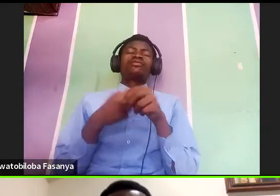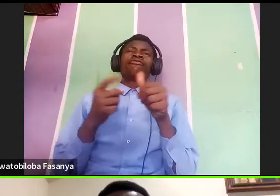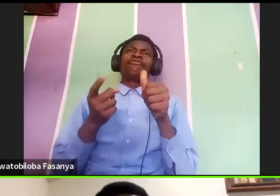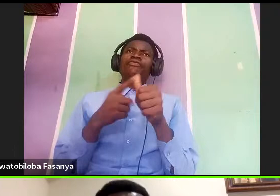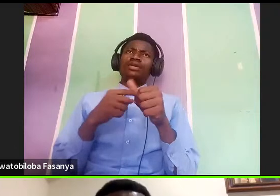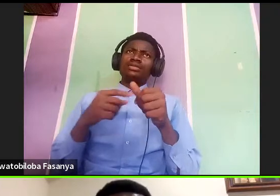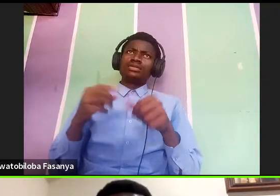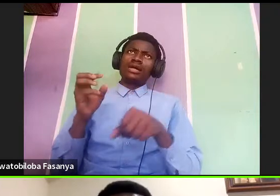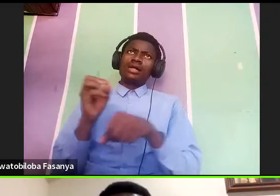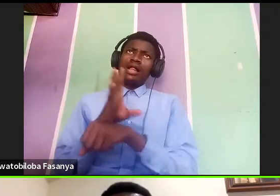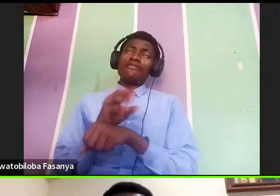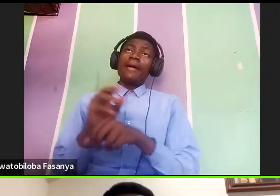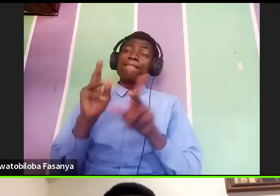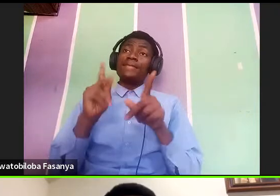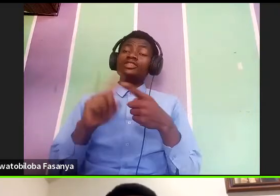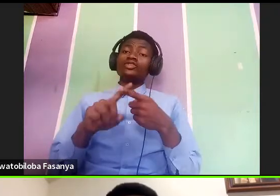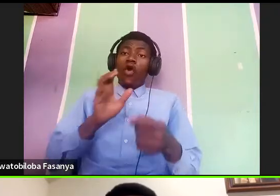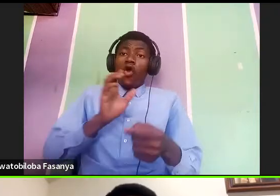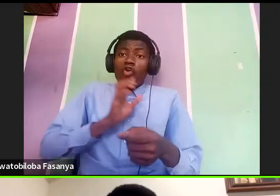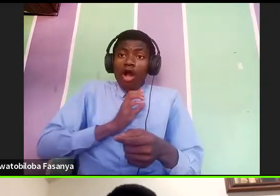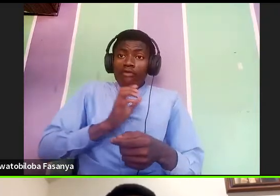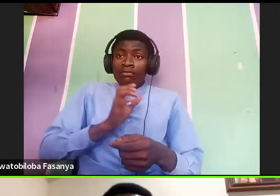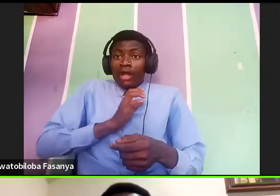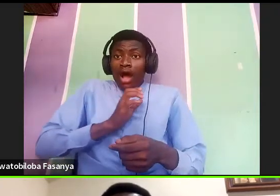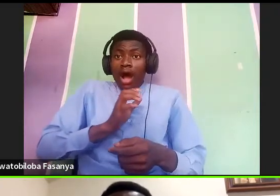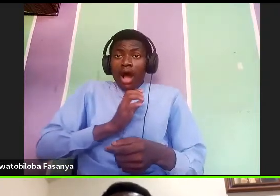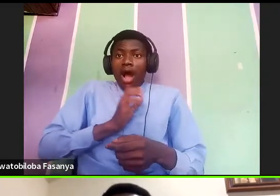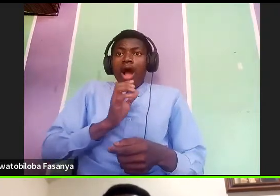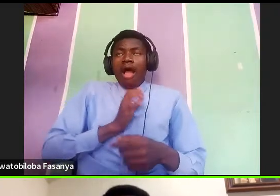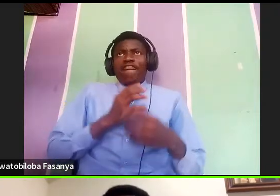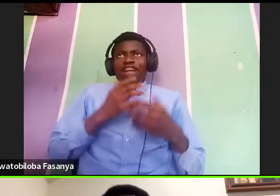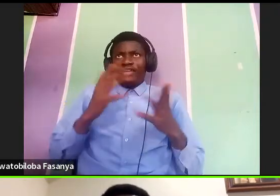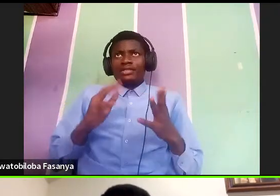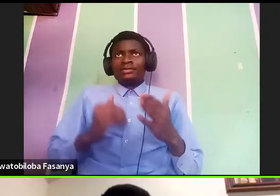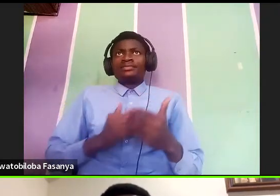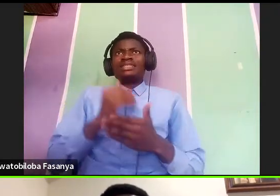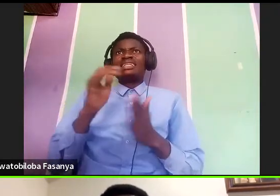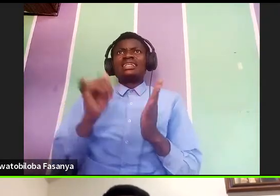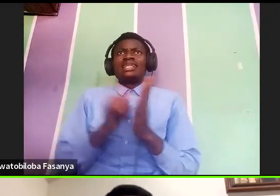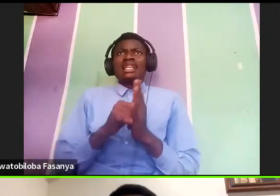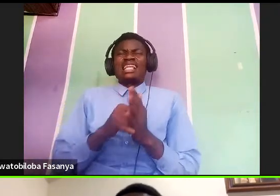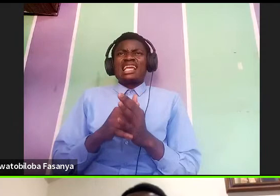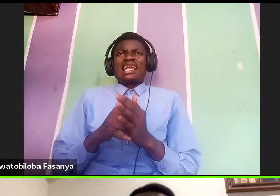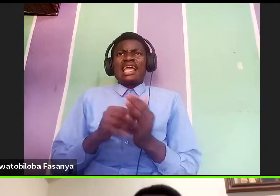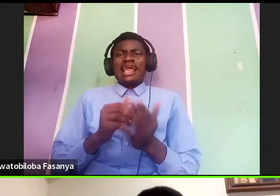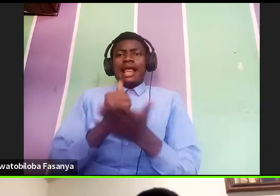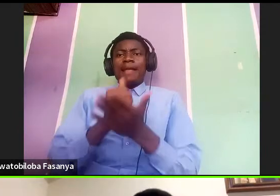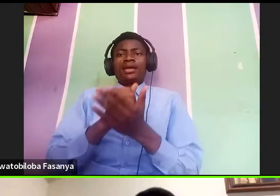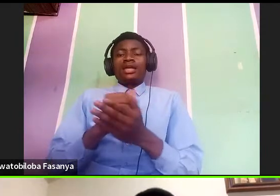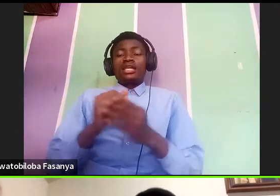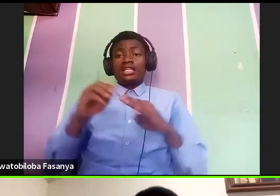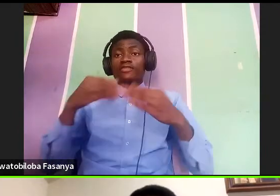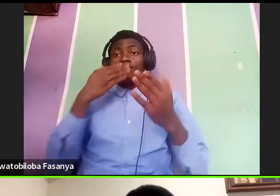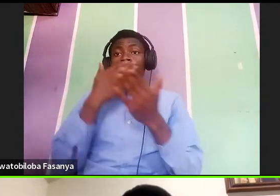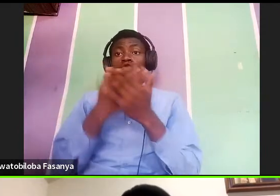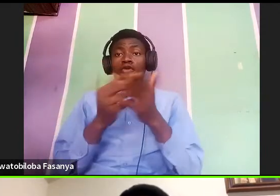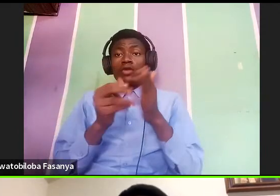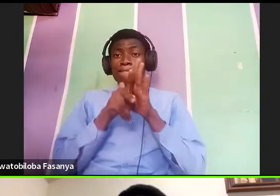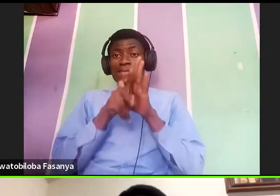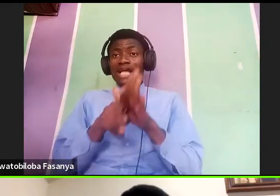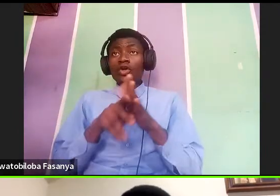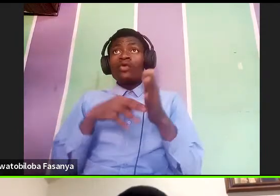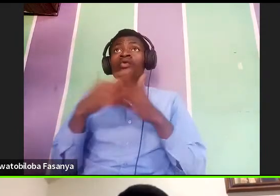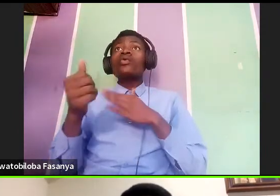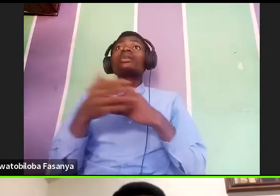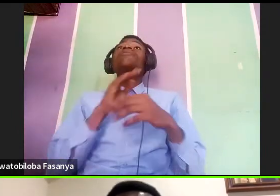is, whatever the foreign body is, it creates momentum from the chest, gives good pressure, and forces whatever is obstructing